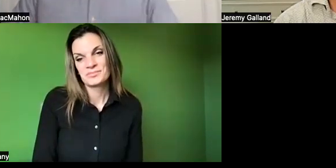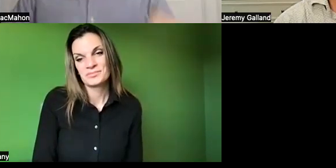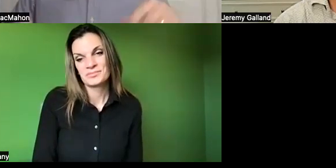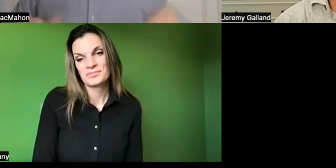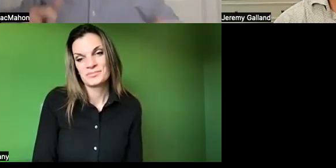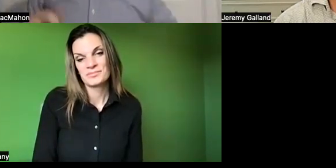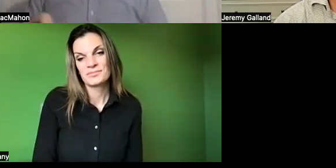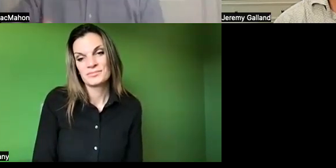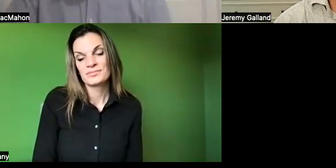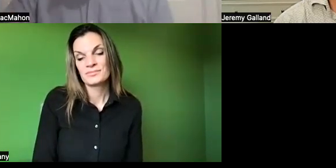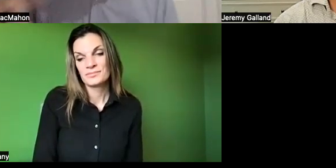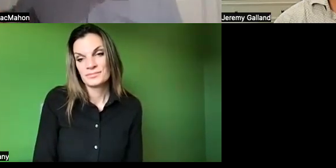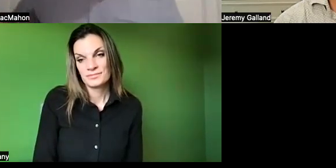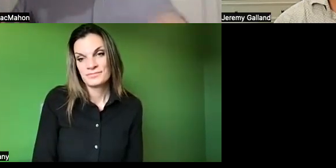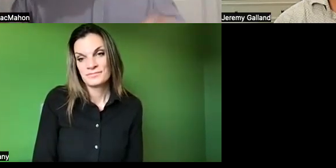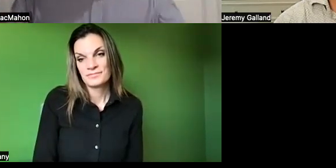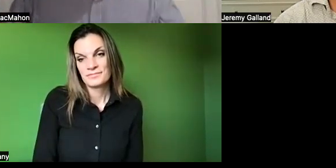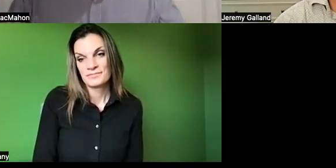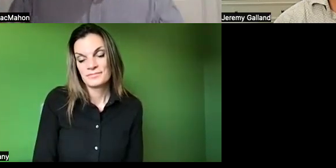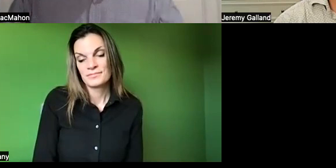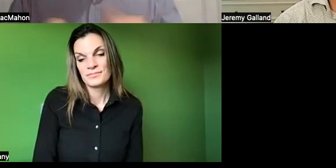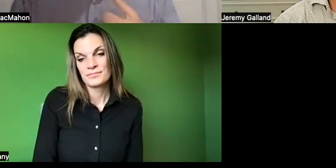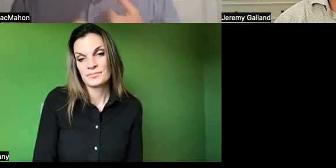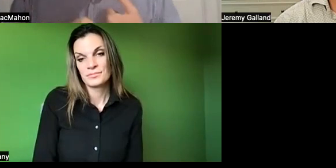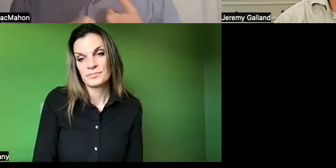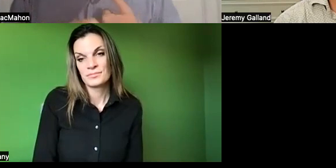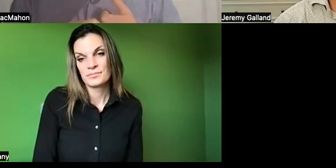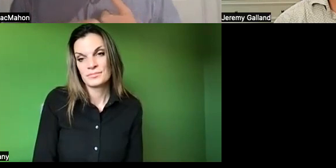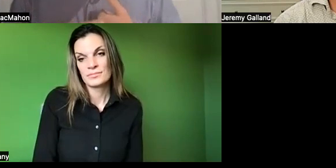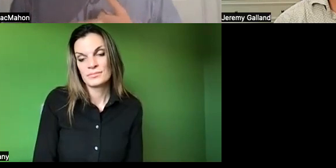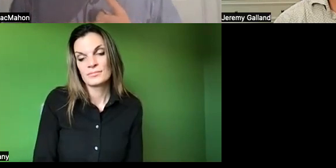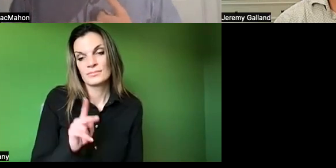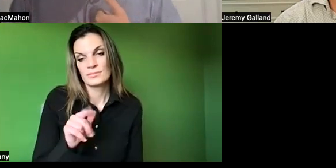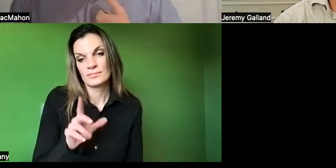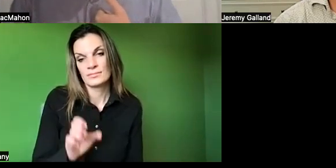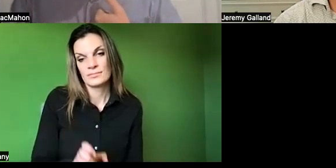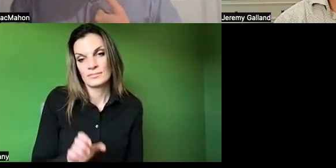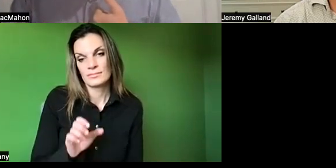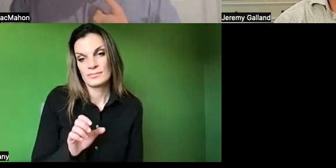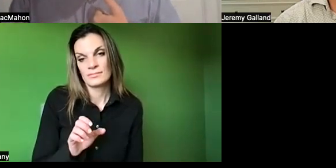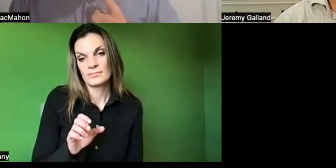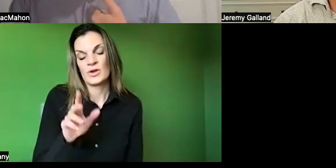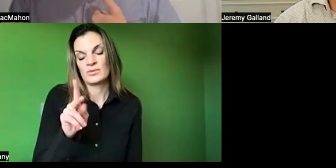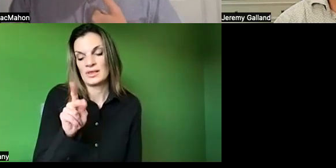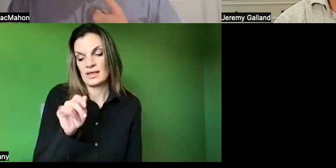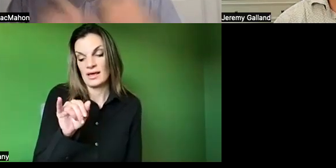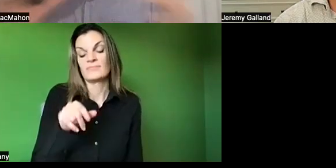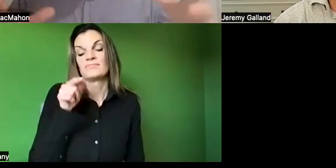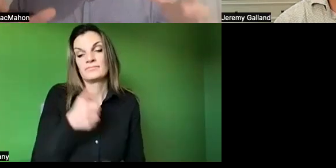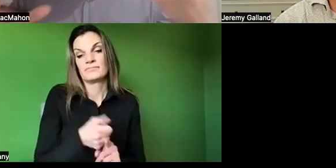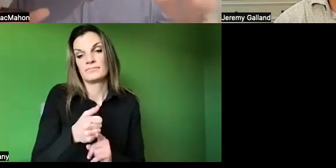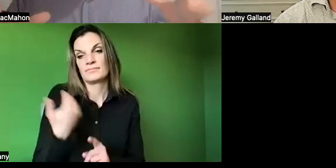Okay, Kai? Thank you. So the Yale Center for Emotional Intelligence in 2017 did a survey